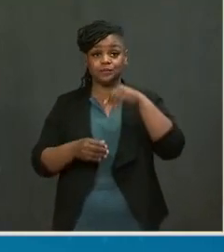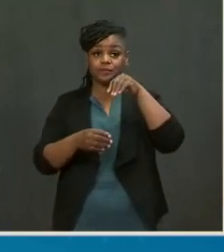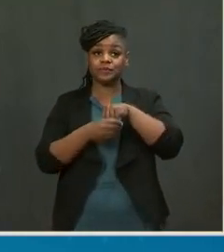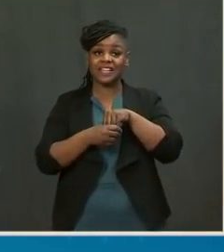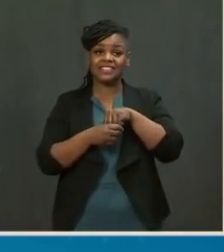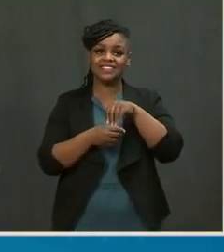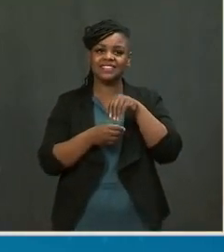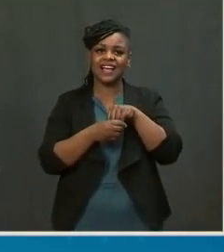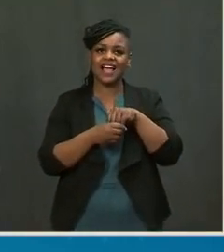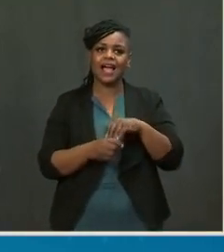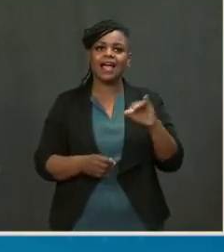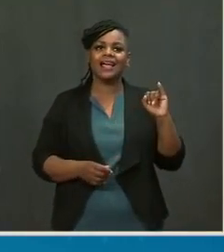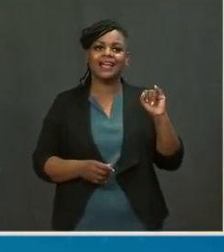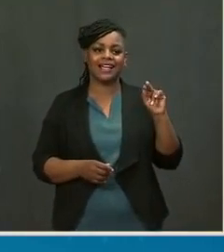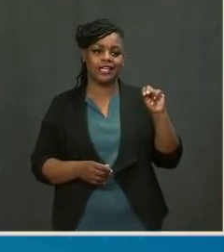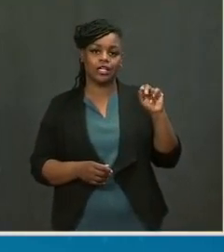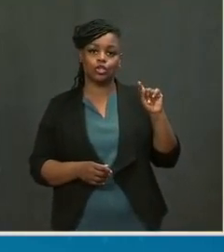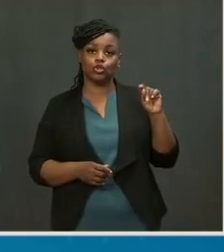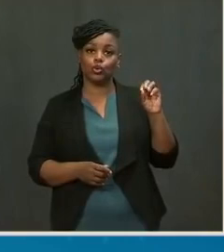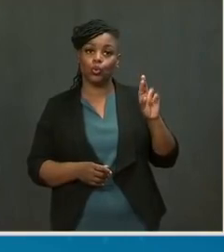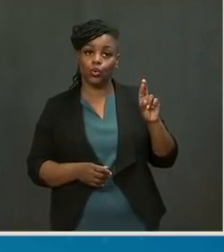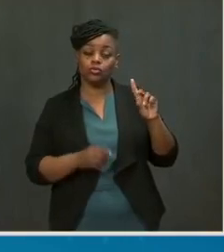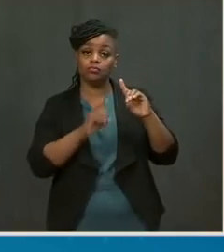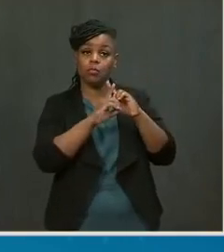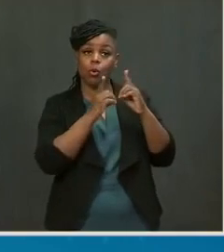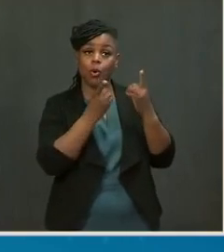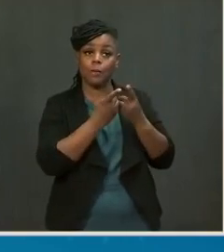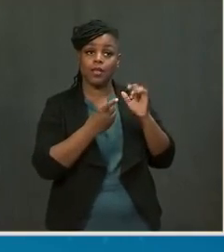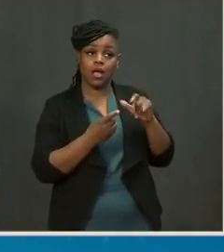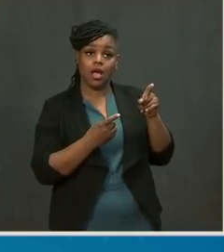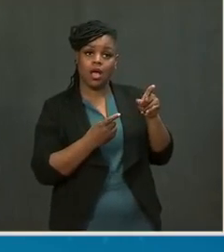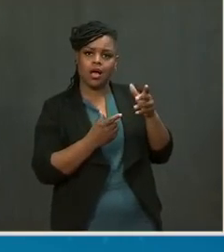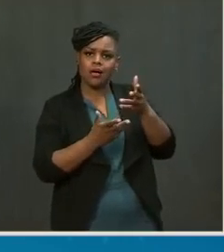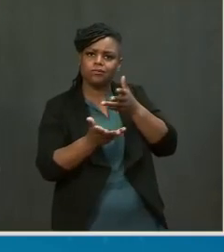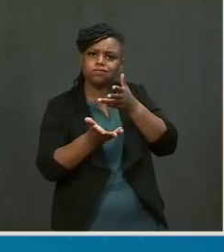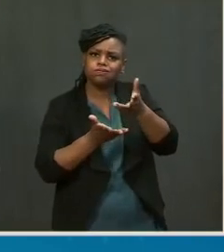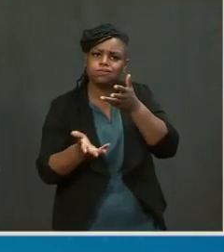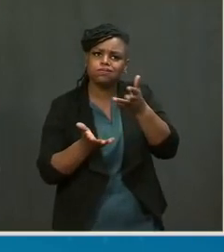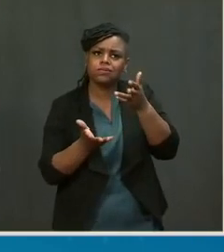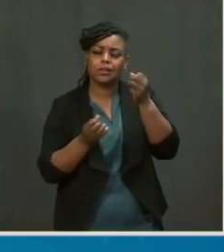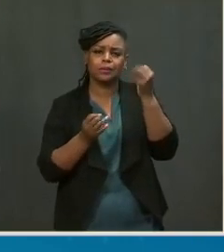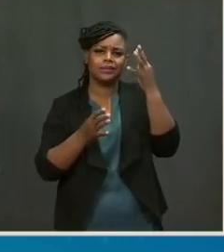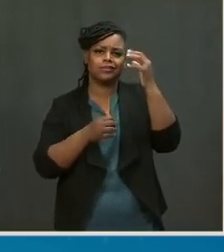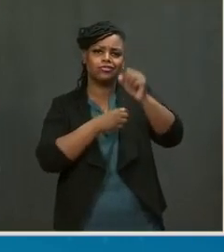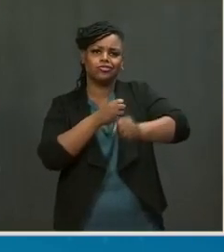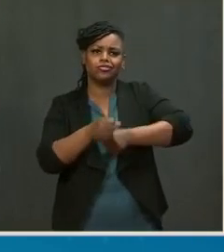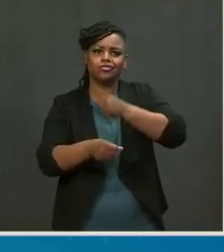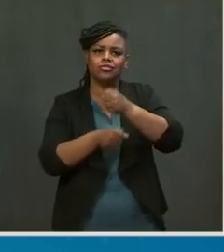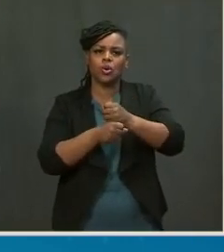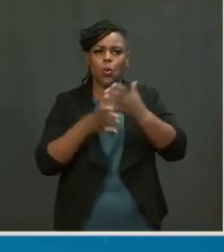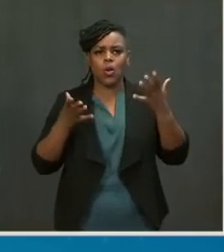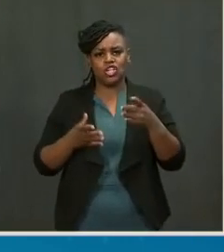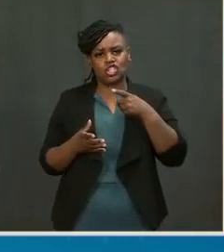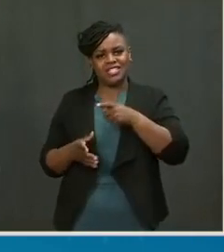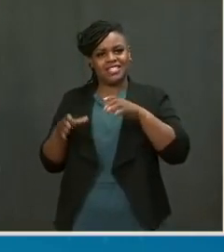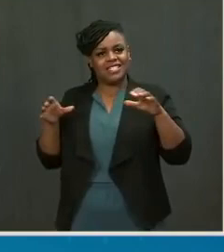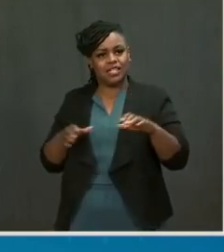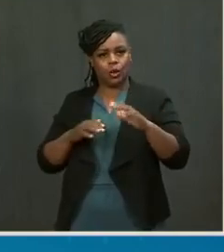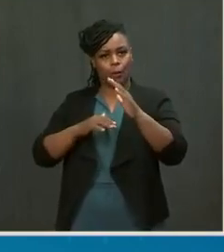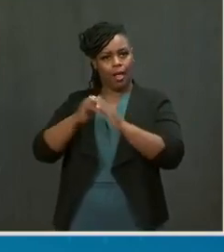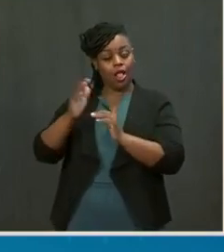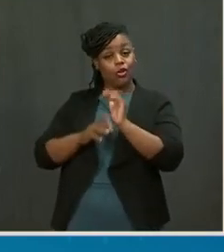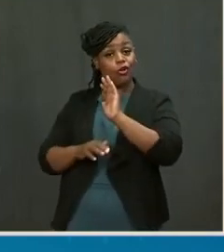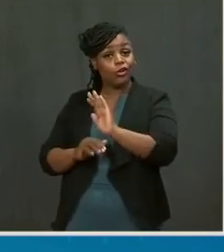house, the work that she has done over so many years to build up the skills that she has and to be a real role